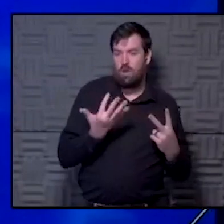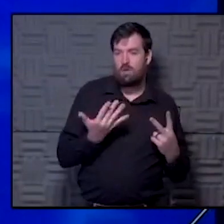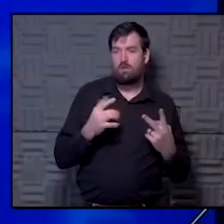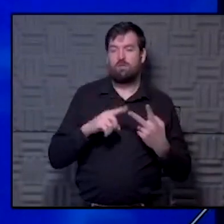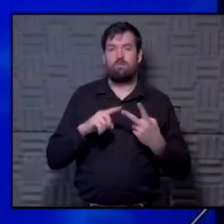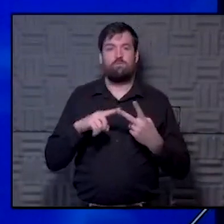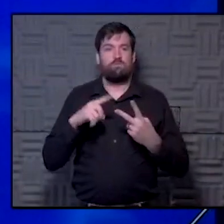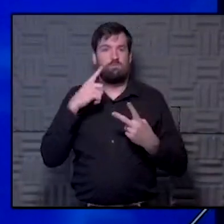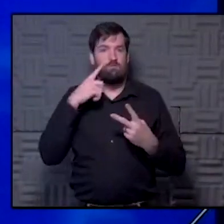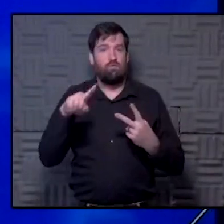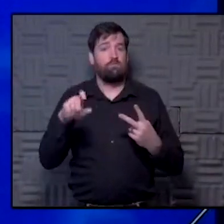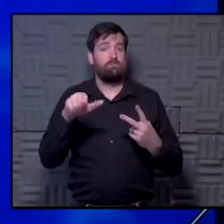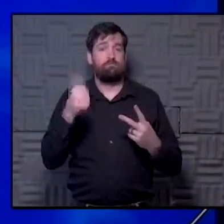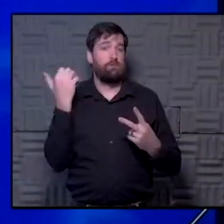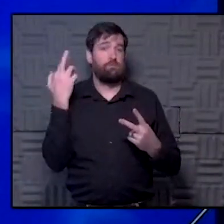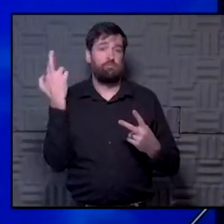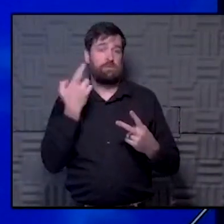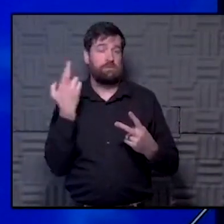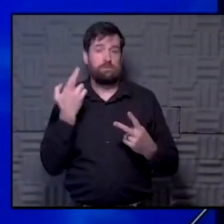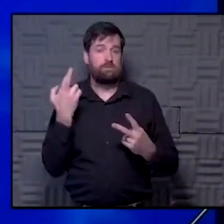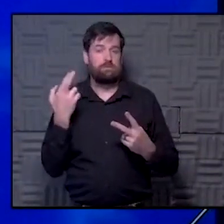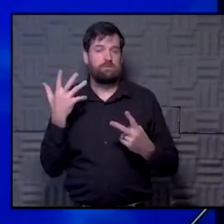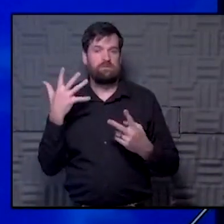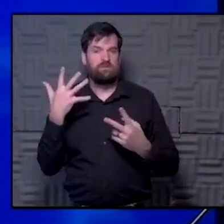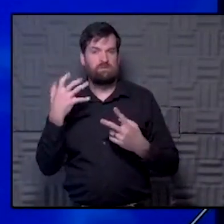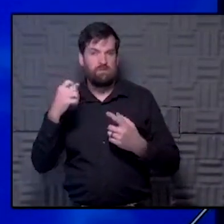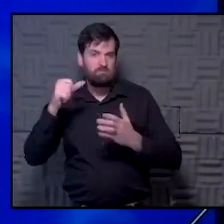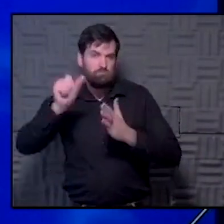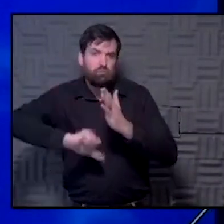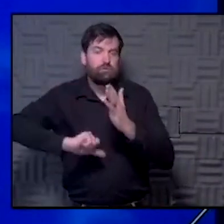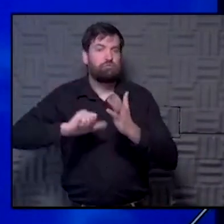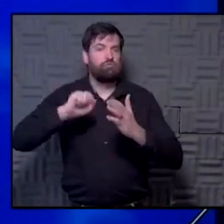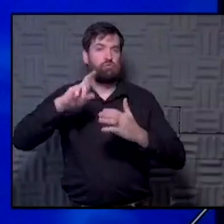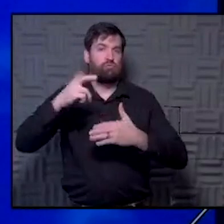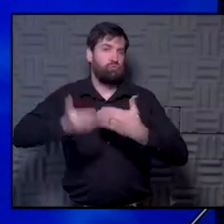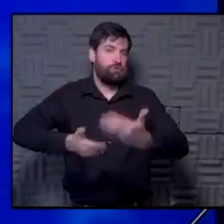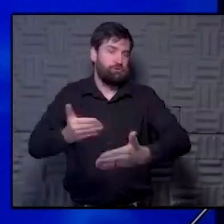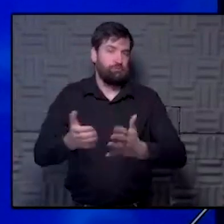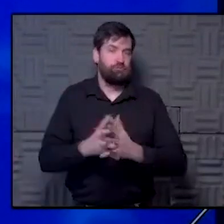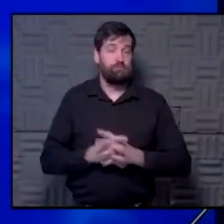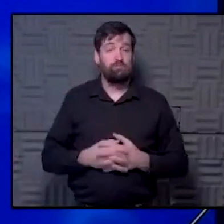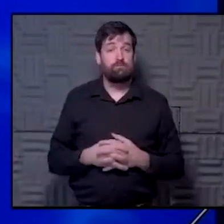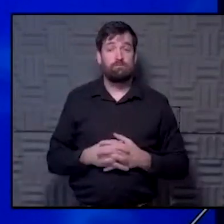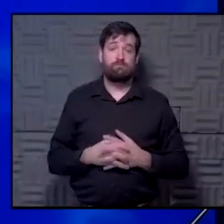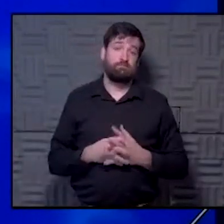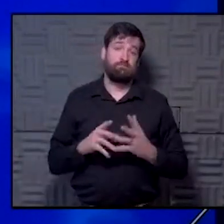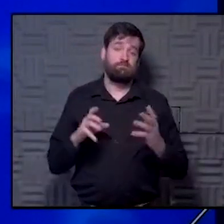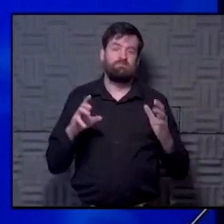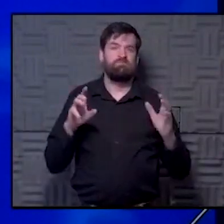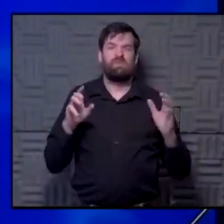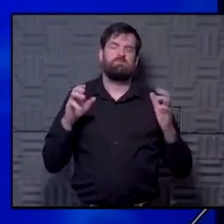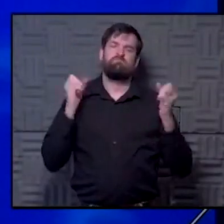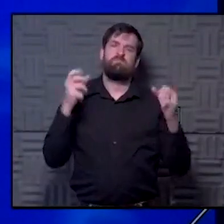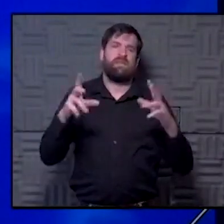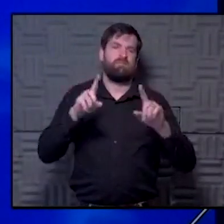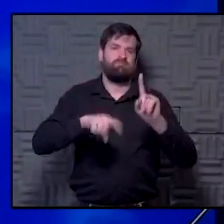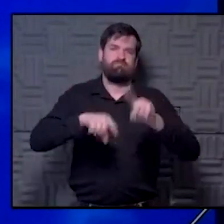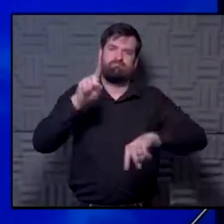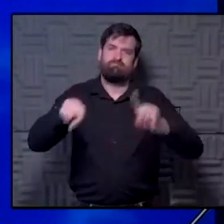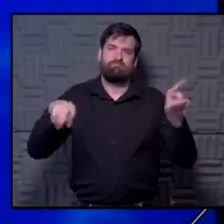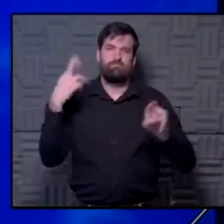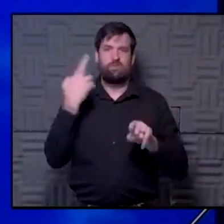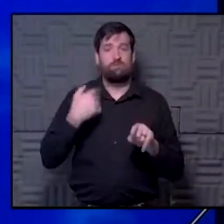to for other reasons surrounding procedures or surgeries that they had planned, or you can imagine lots of reasons. So